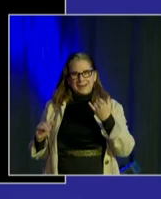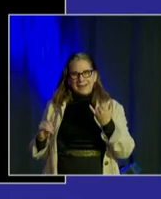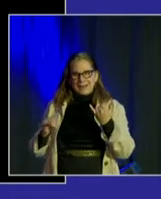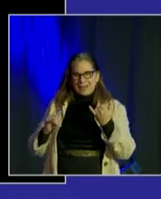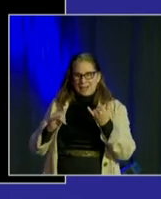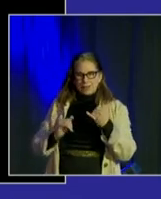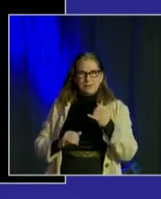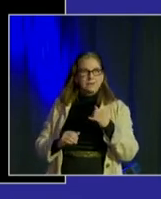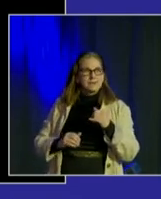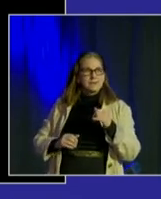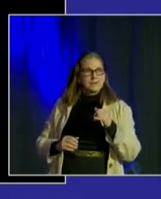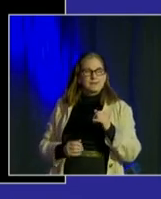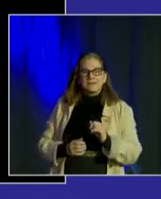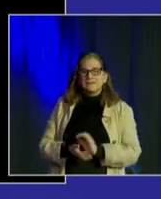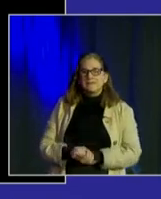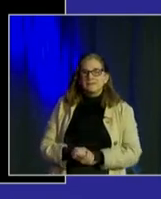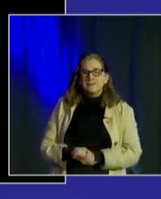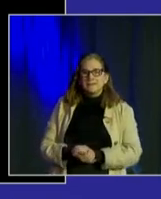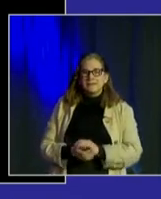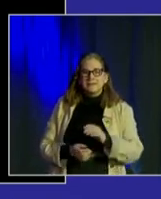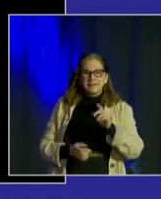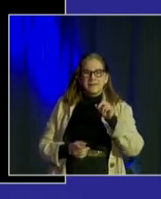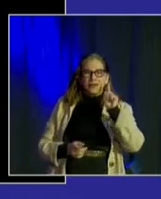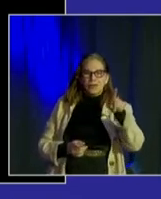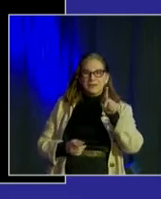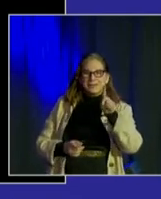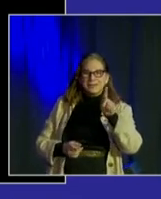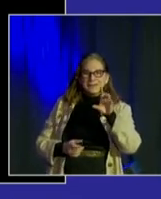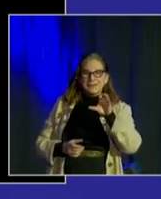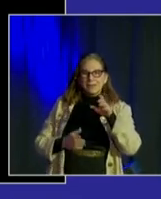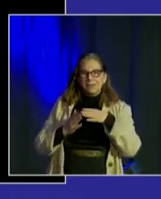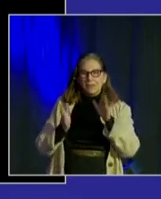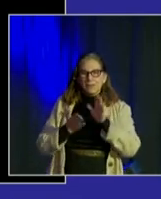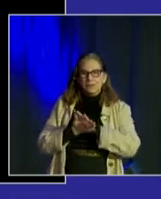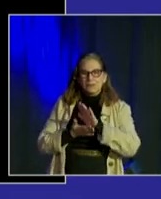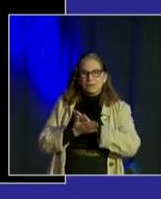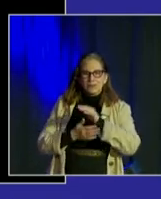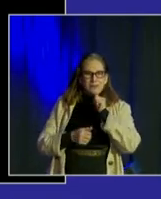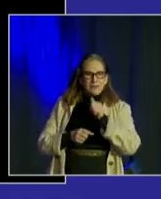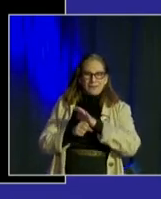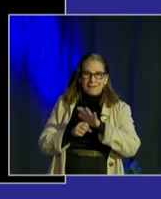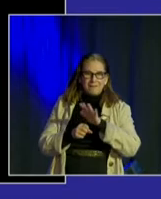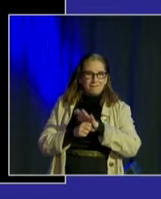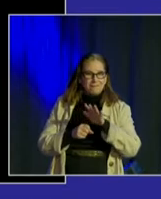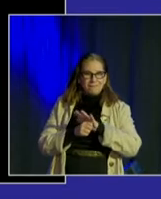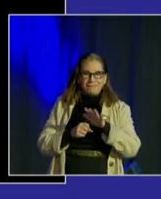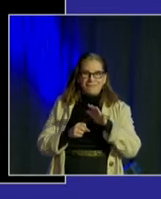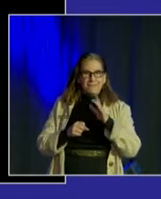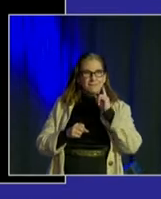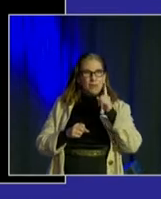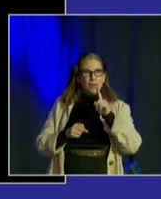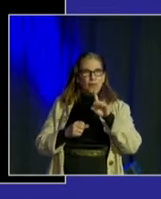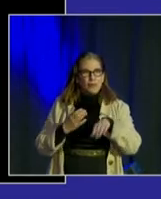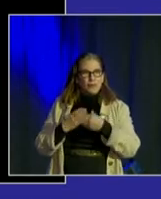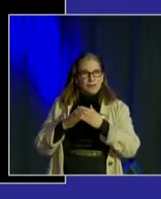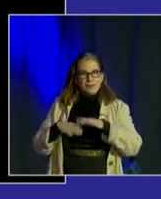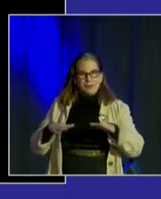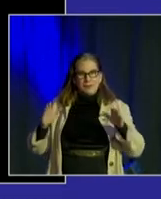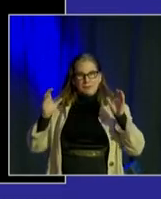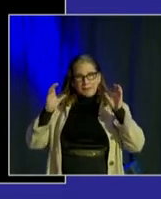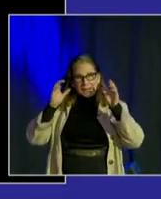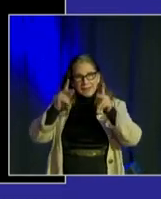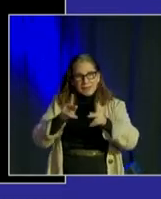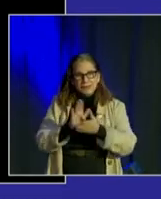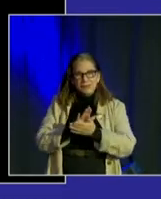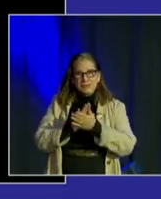space in her school to accommodate all of the children who want to return, as well as many teachers who want to return. And we